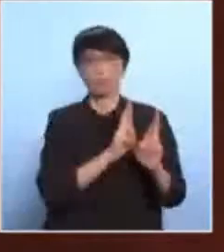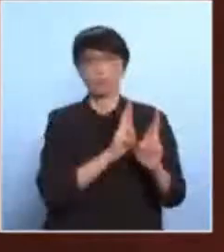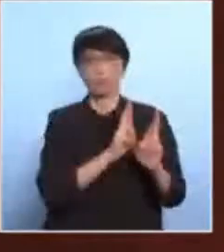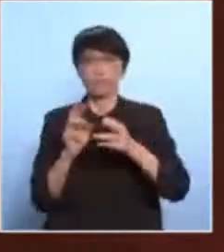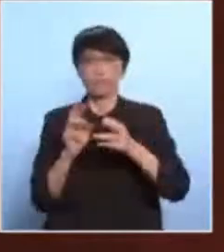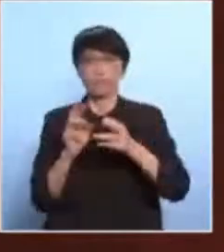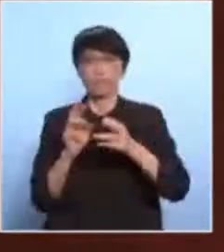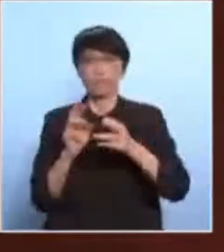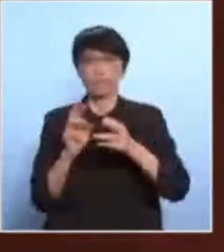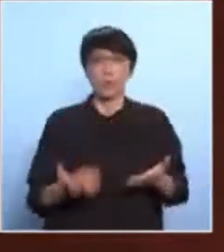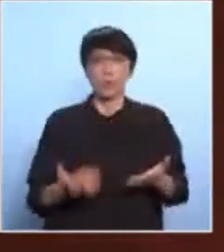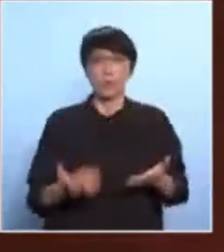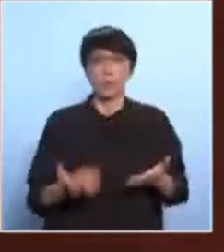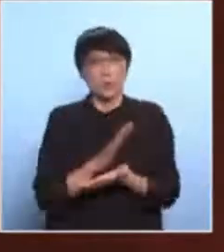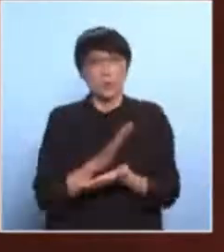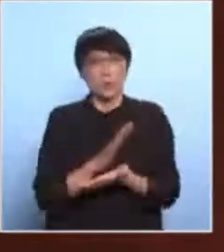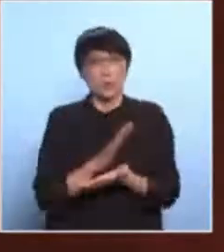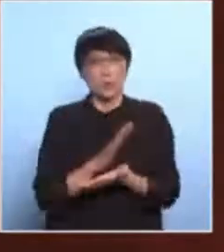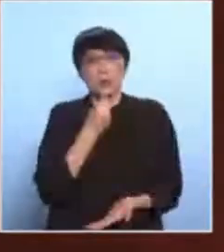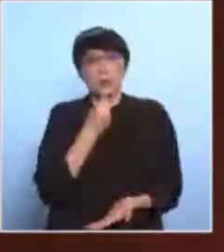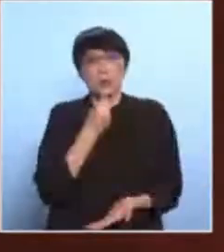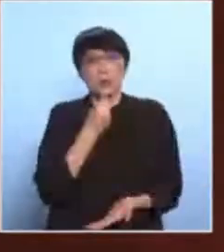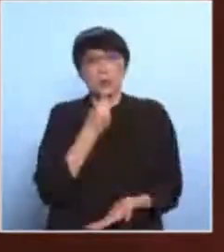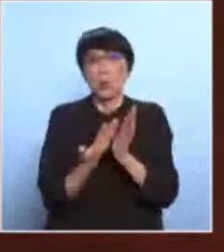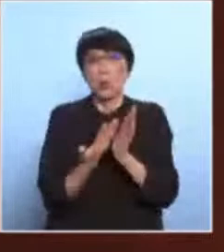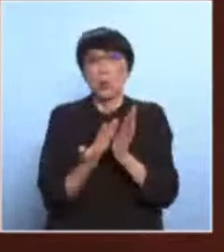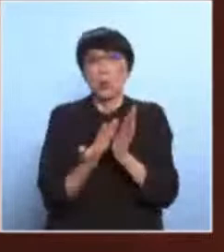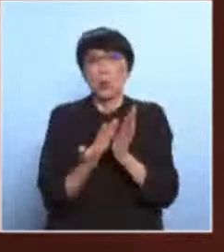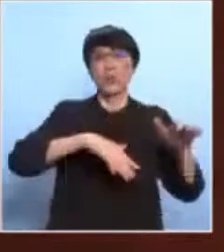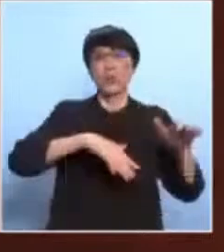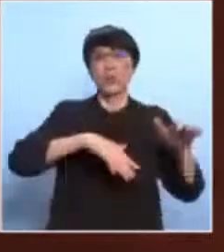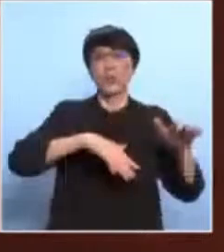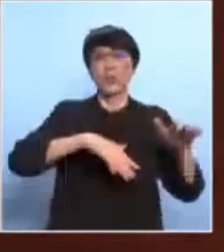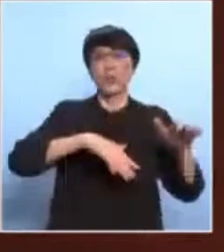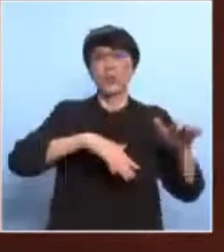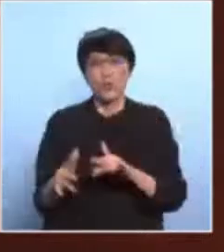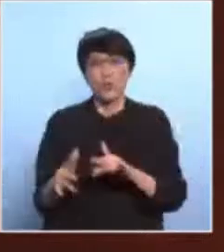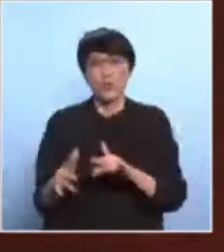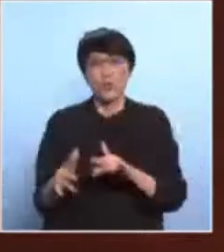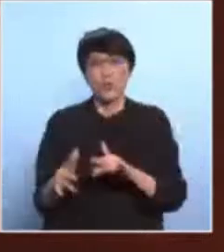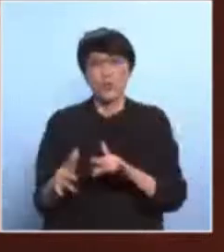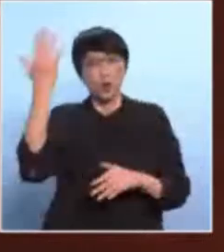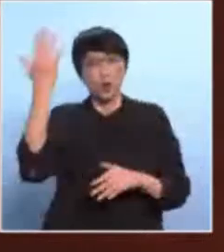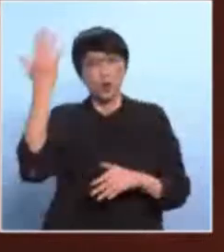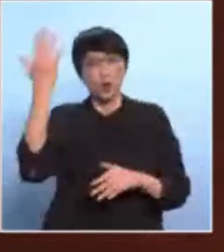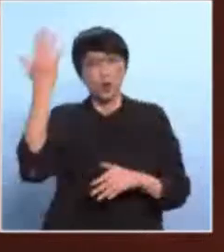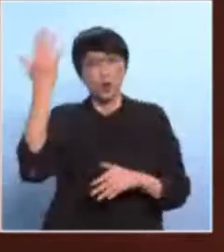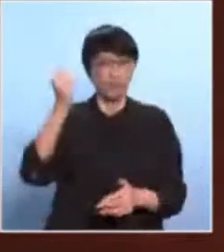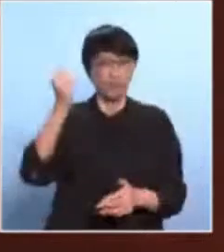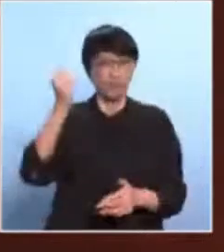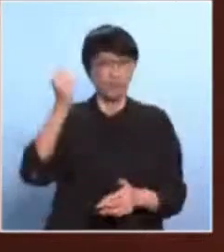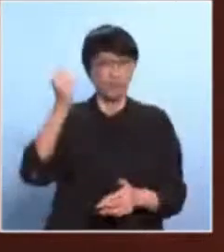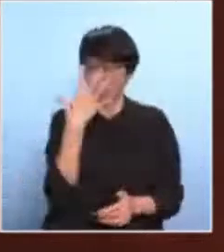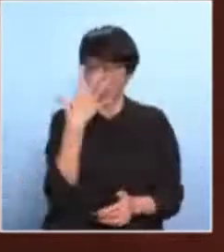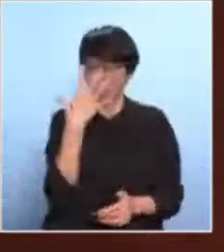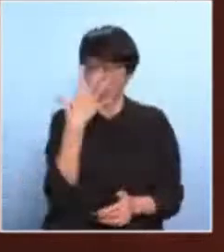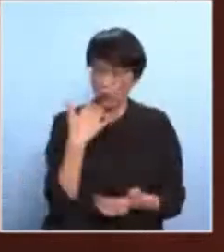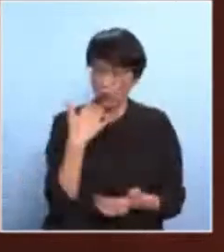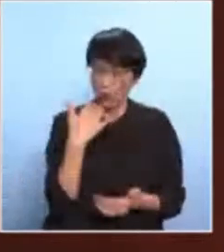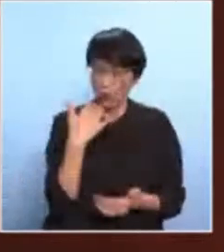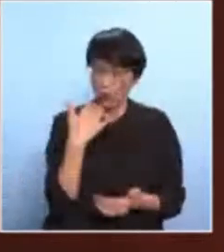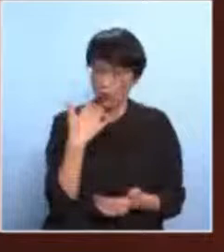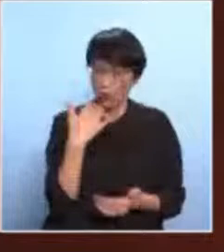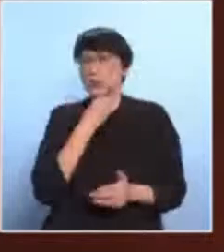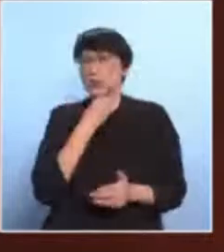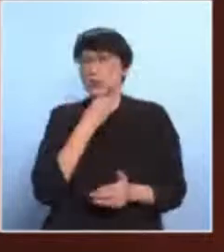today. Over the years and the decades, we have overcome countless difficulties and challenges. Flexible